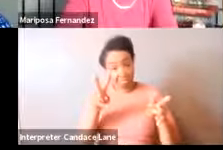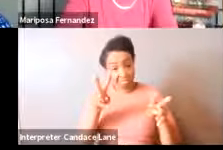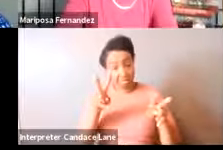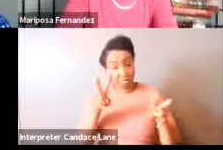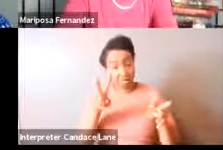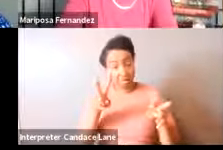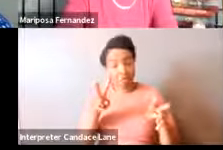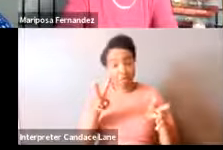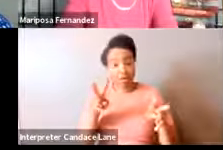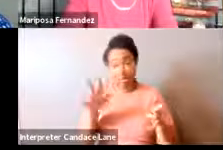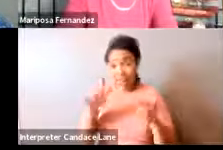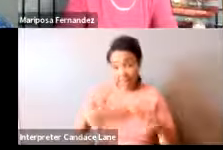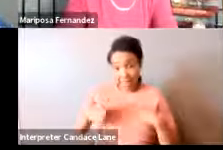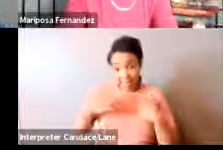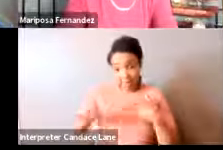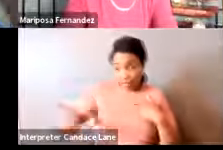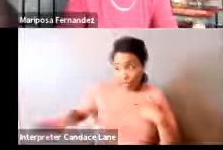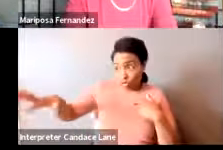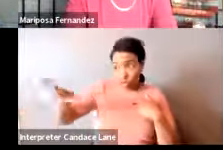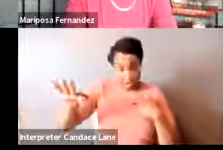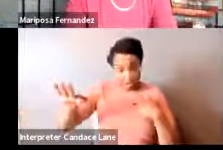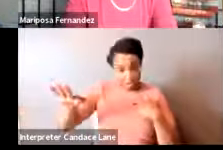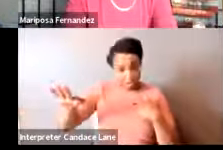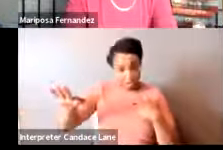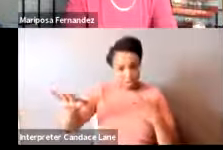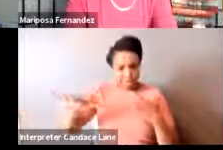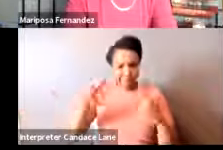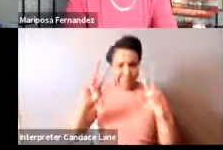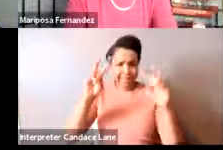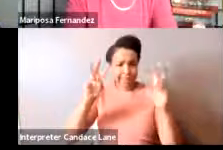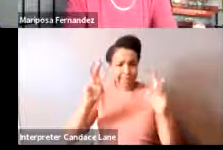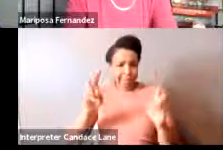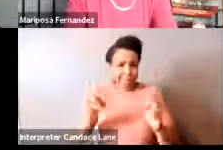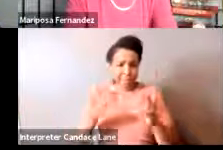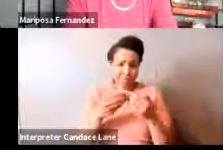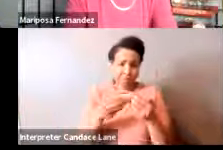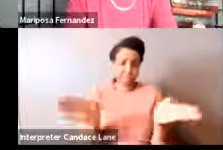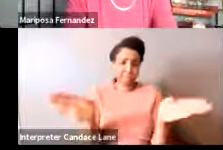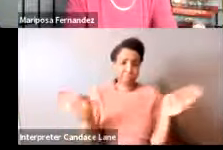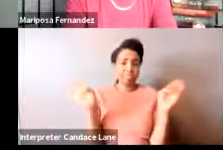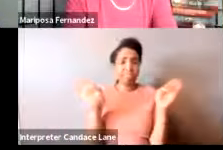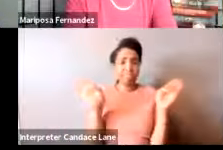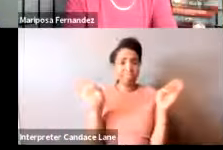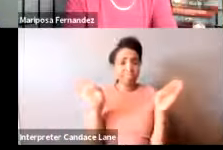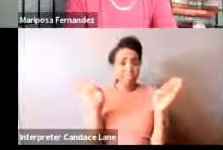I mean, topics are broad, and